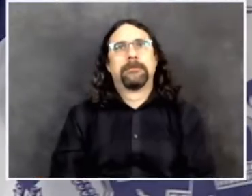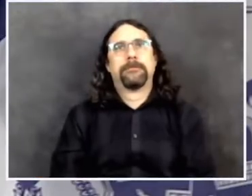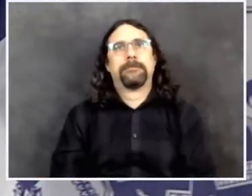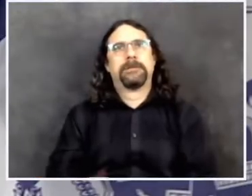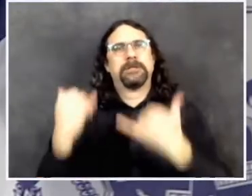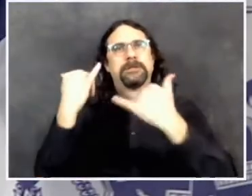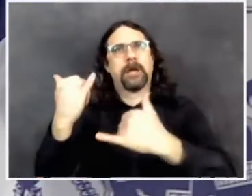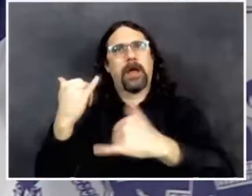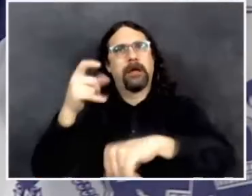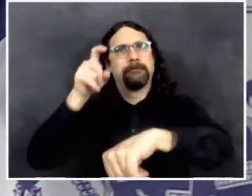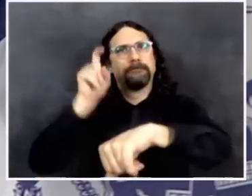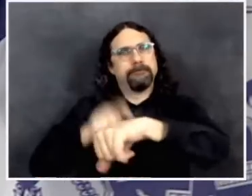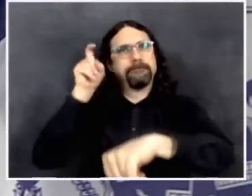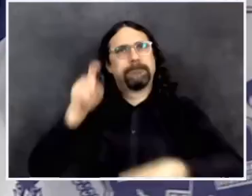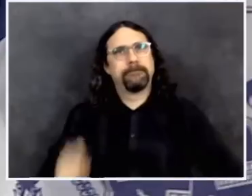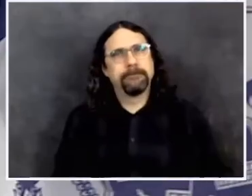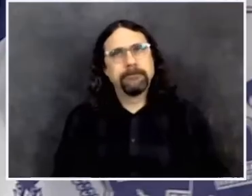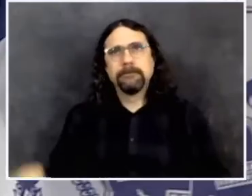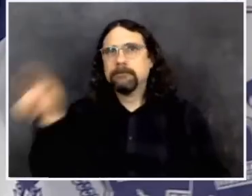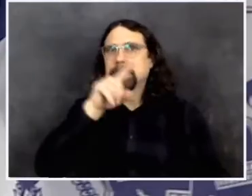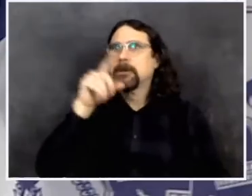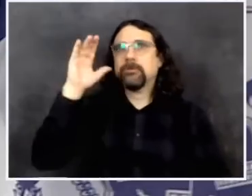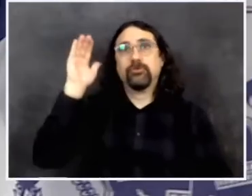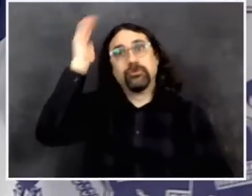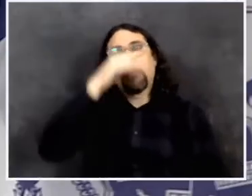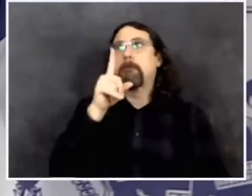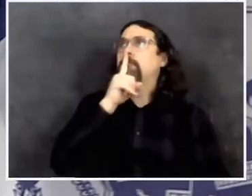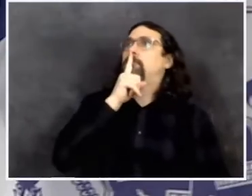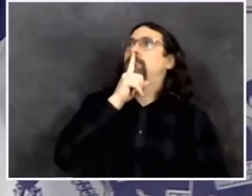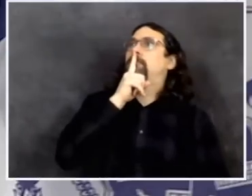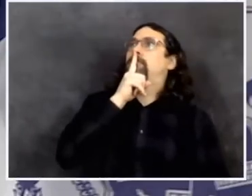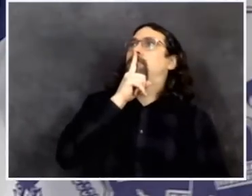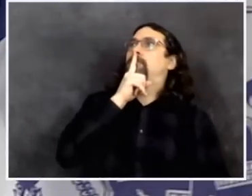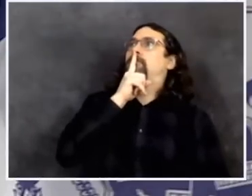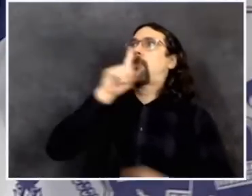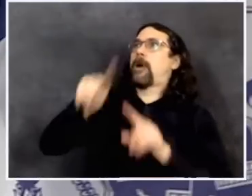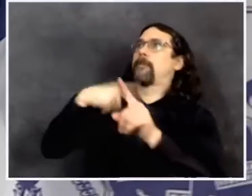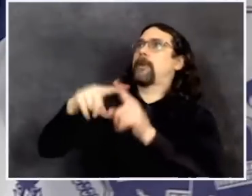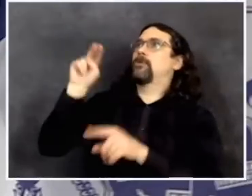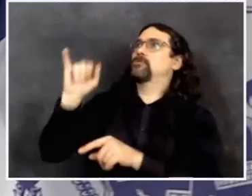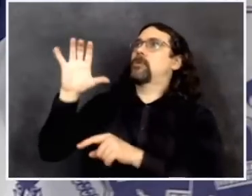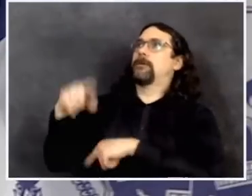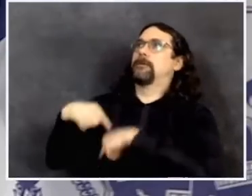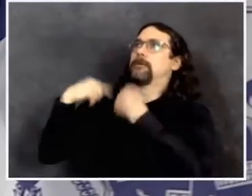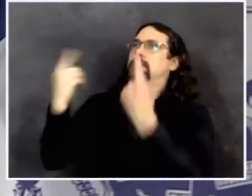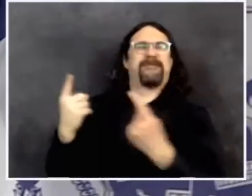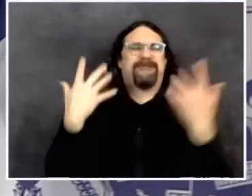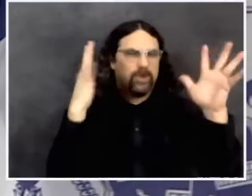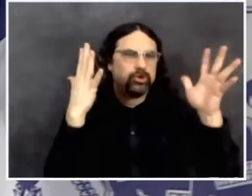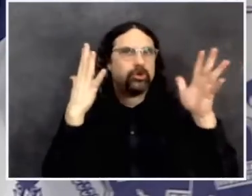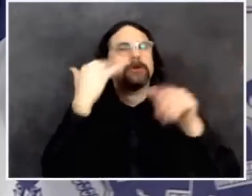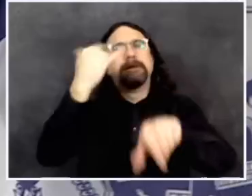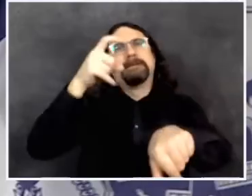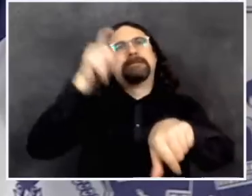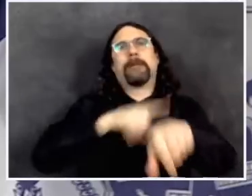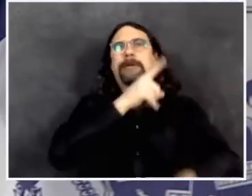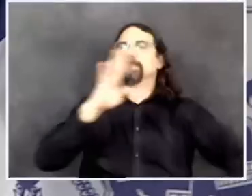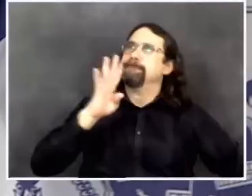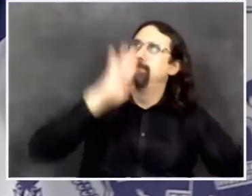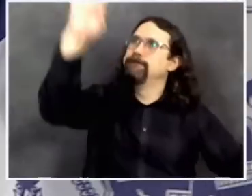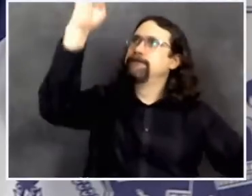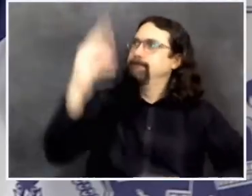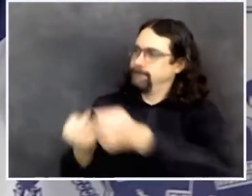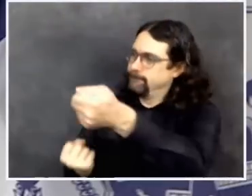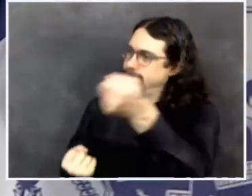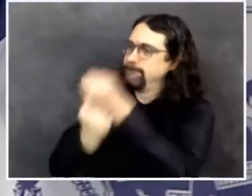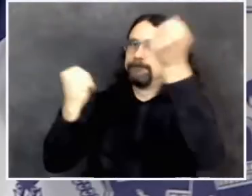With that, let me say a few words in Spanish to conclude, and then we will turn to our